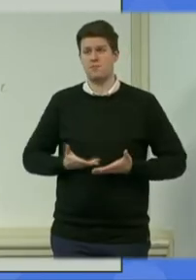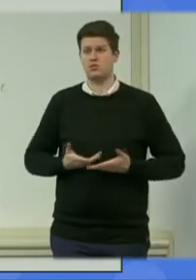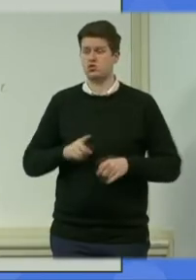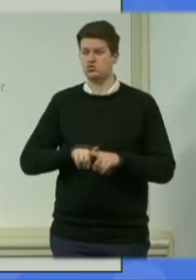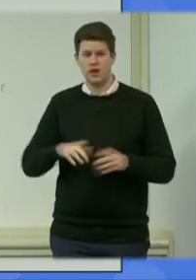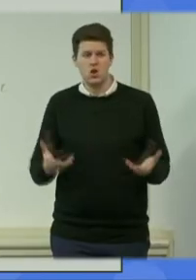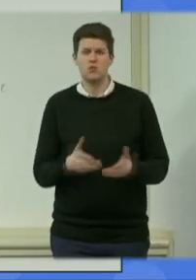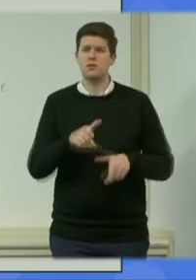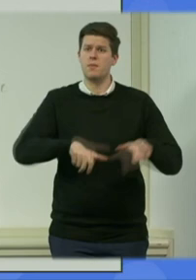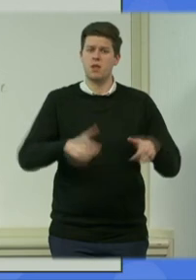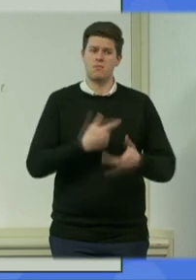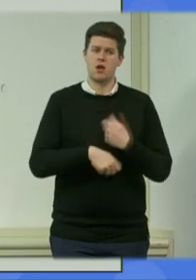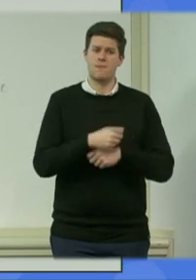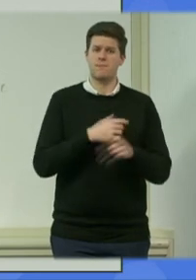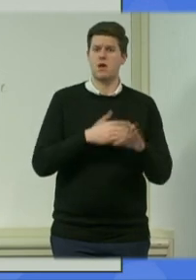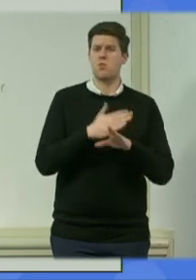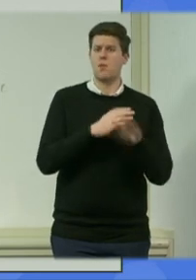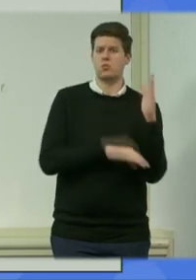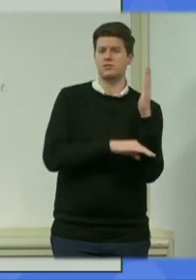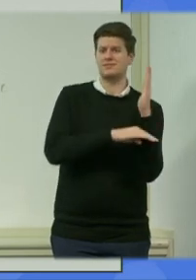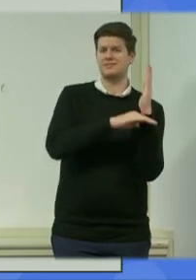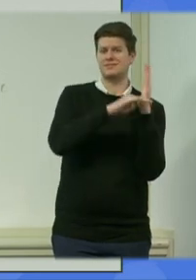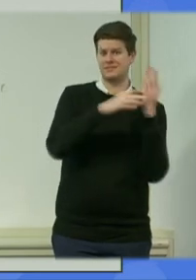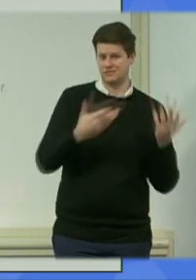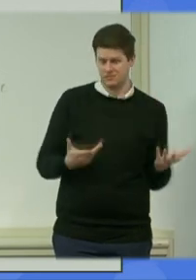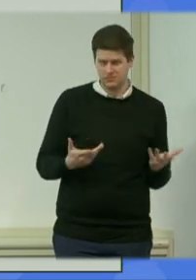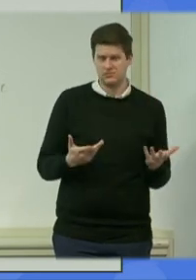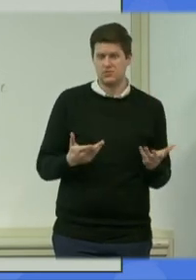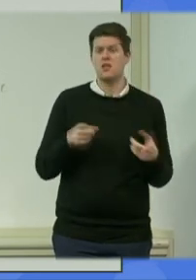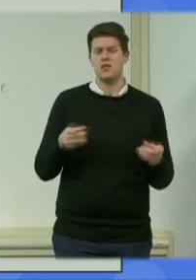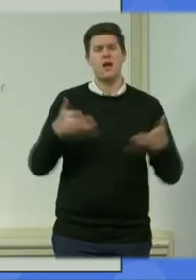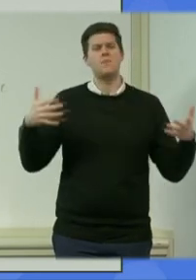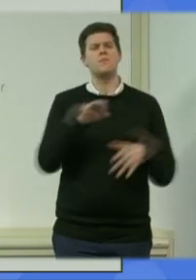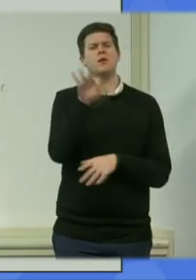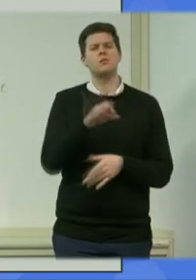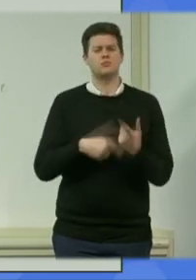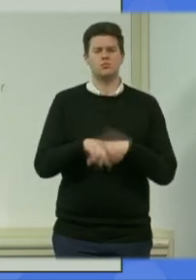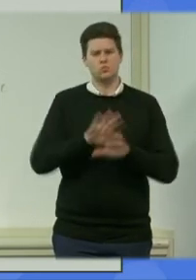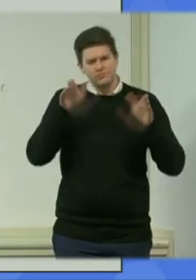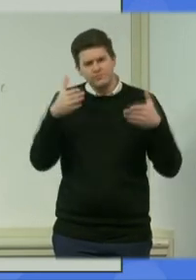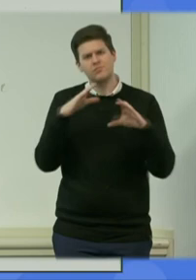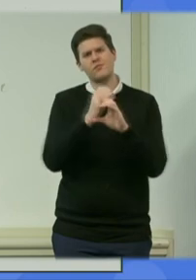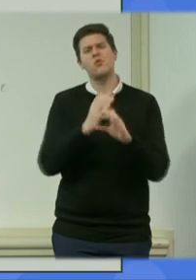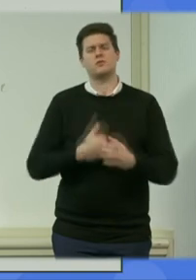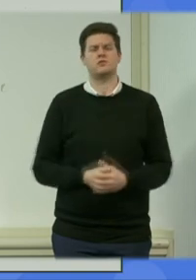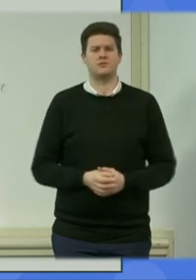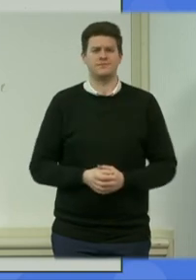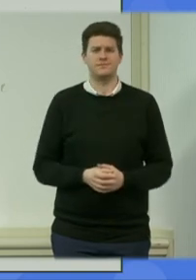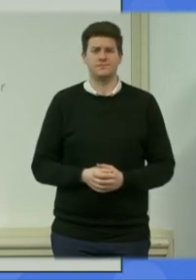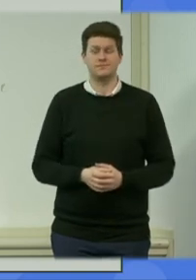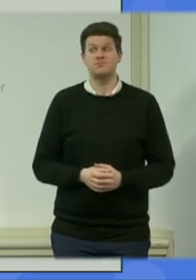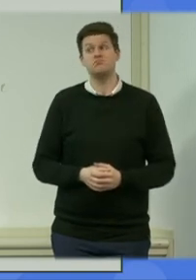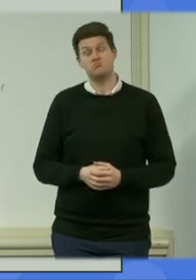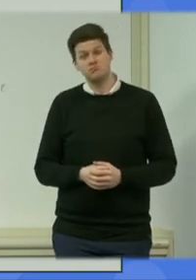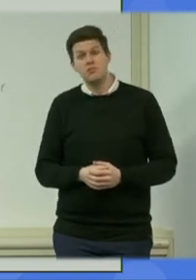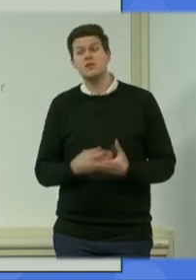can afford to do those things? Those are the big questions that we've certainly focused on. And there are some things you can do